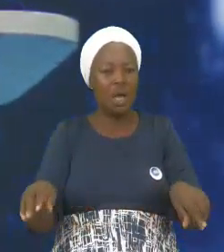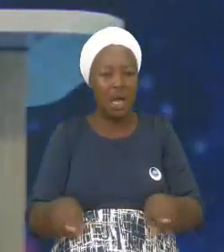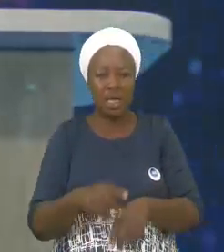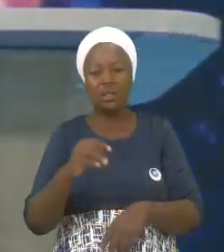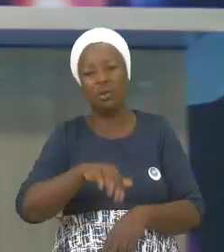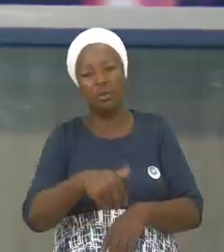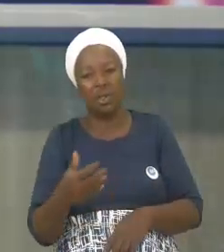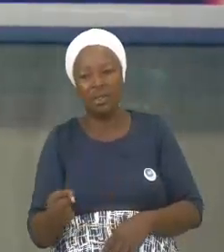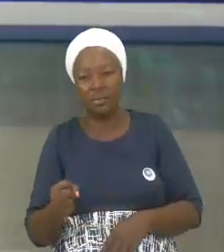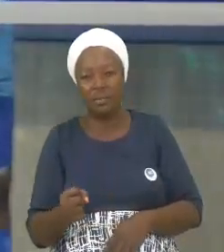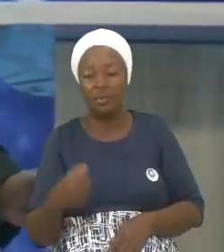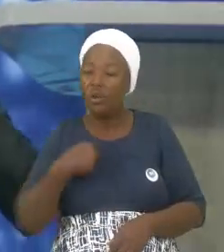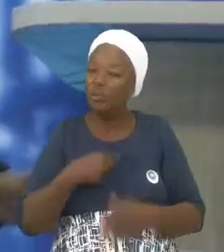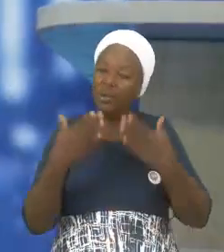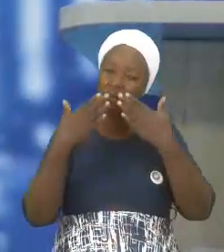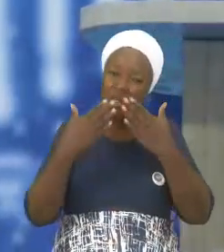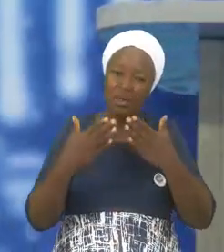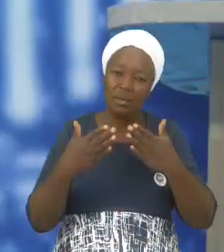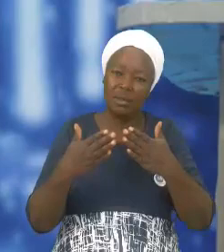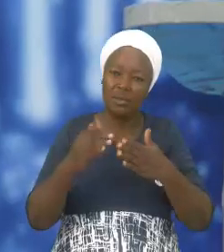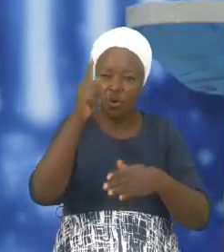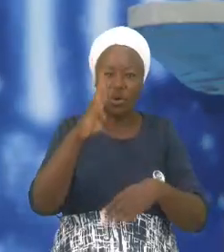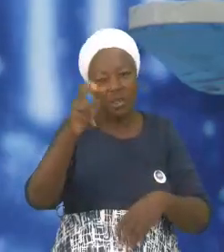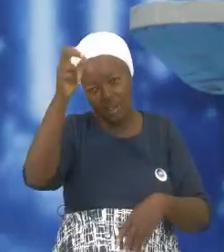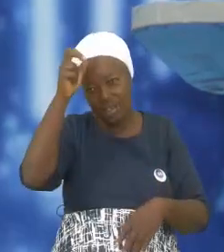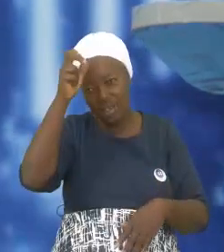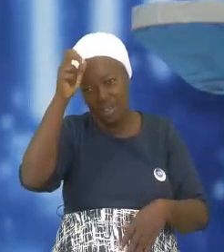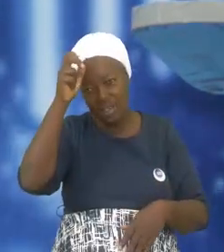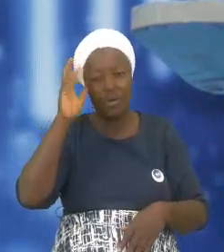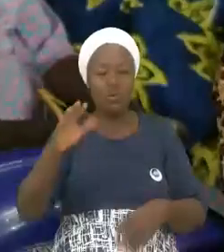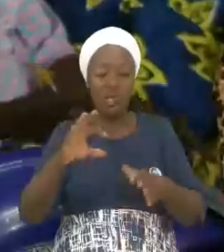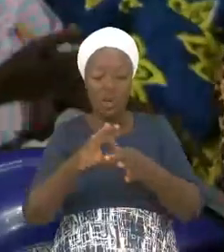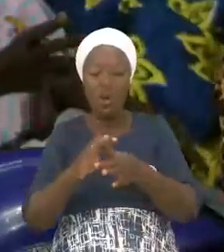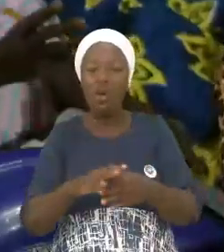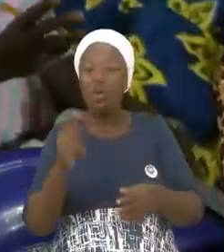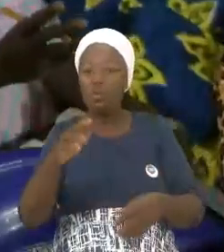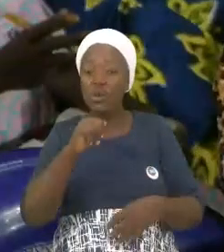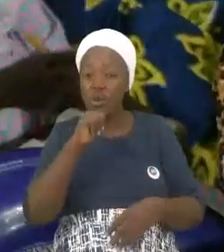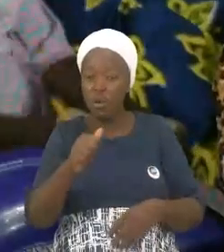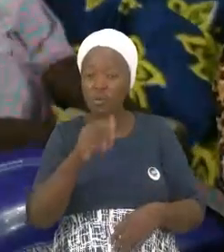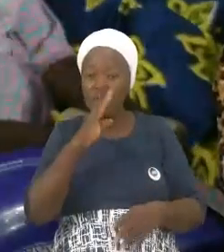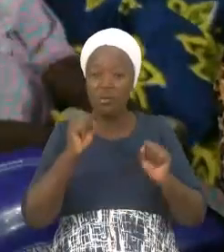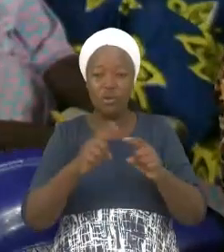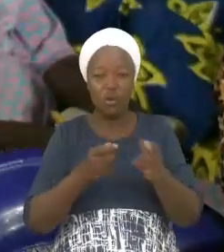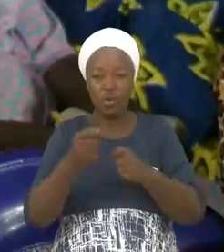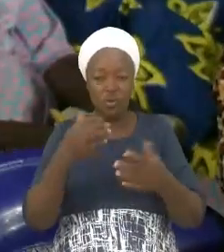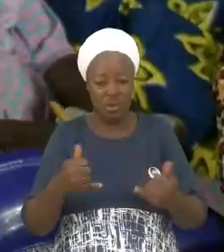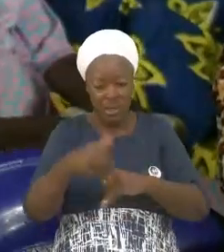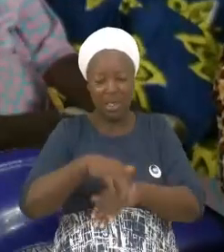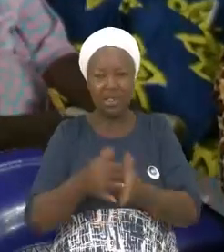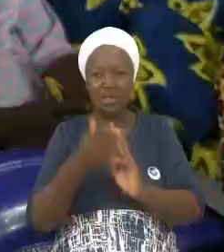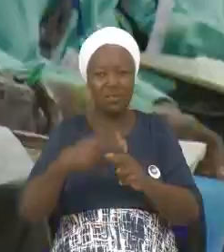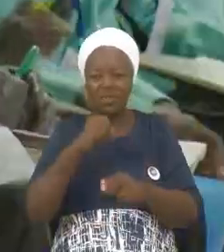others. But thank God, Satan will lose you tonight. He will not control your